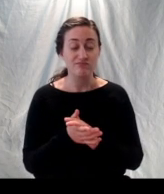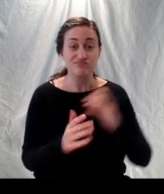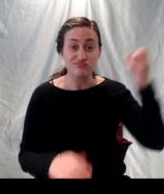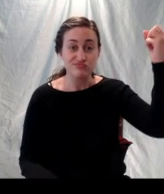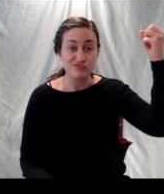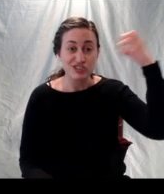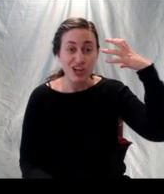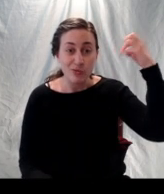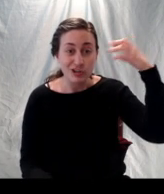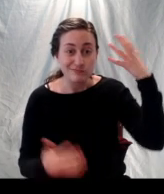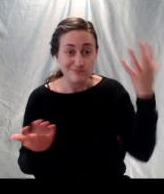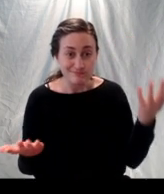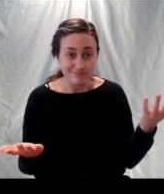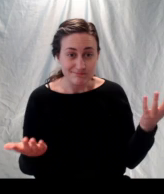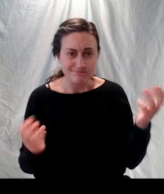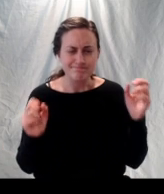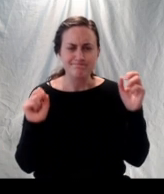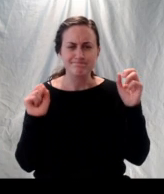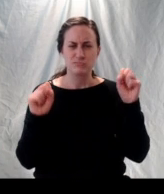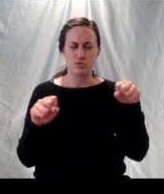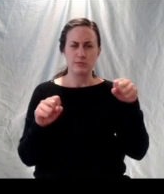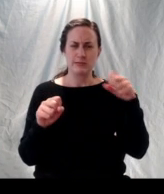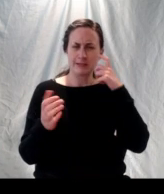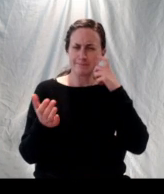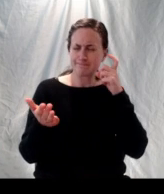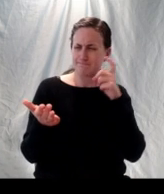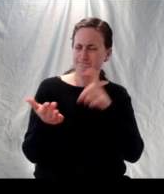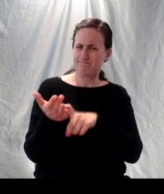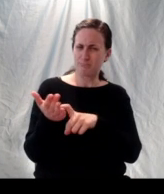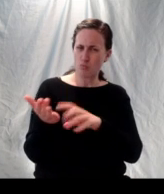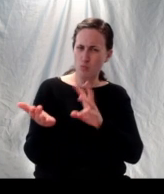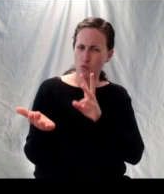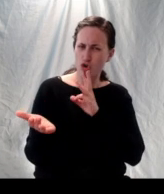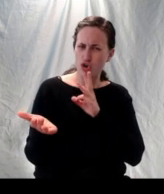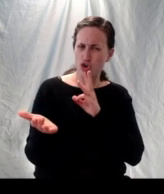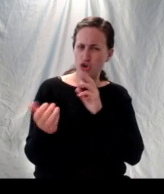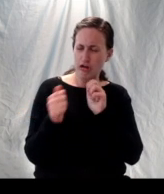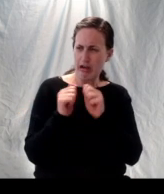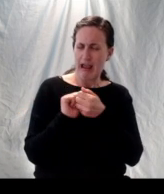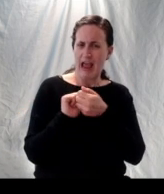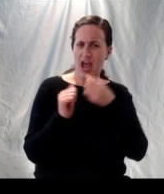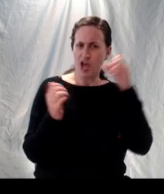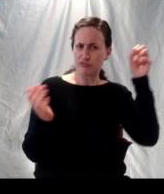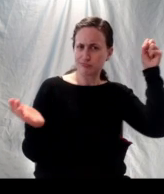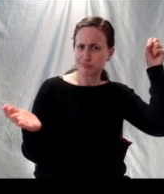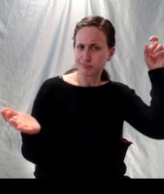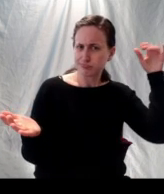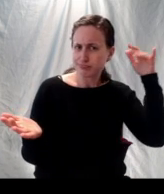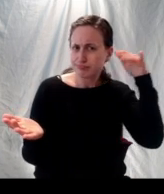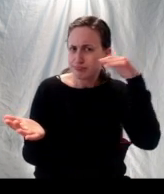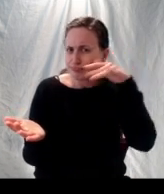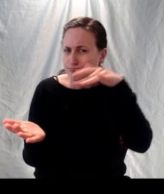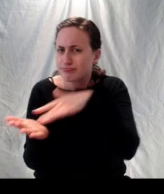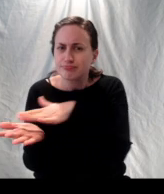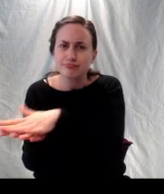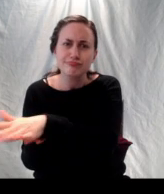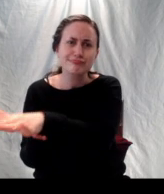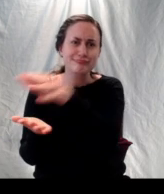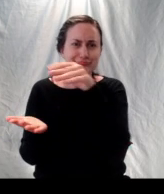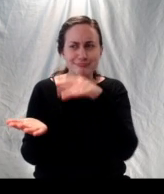focus on the sounds of the water, like really hear the water hitting the tiles, hitting the